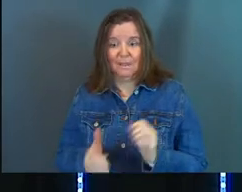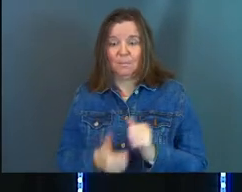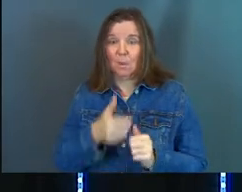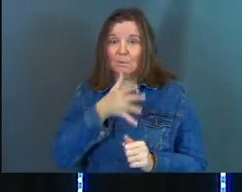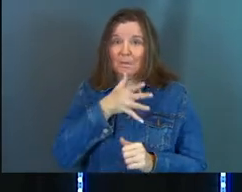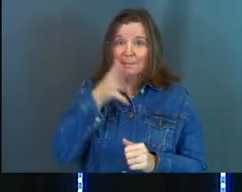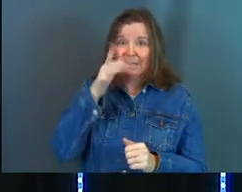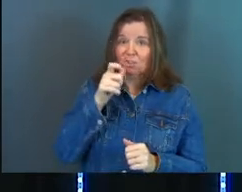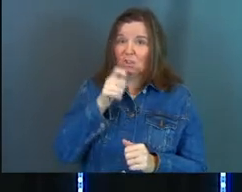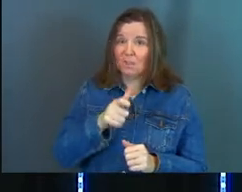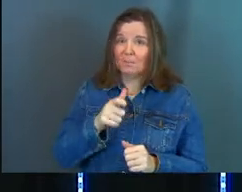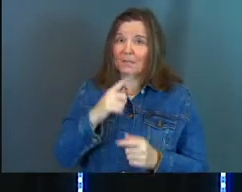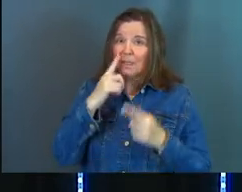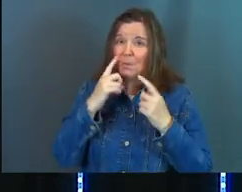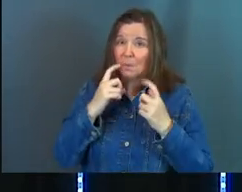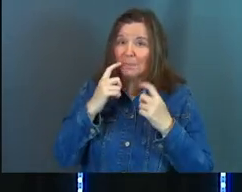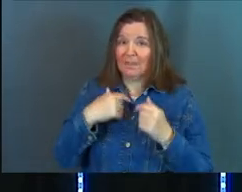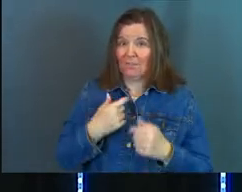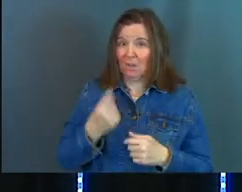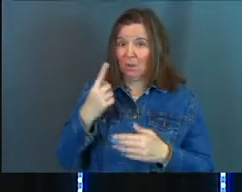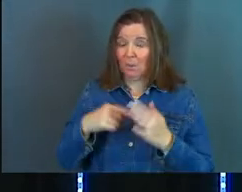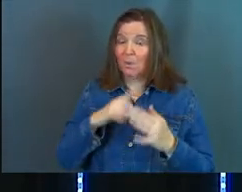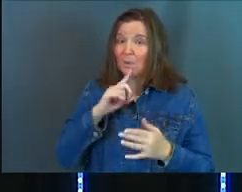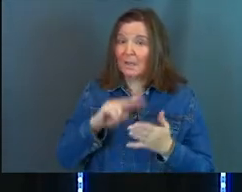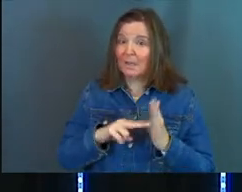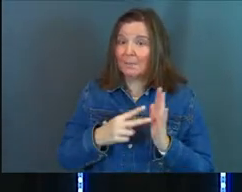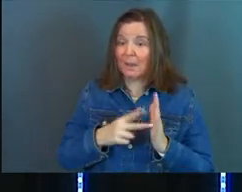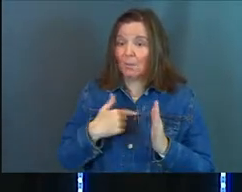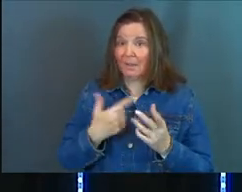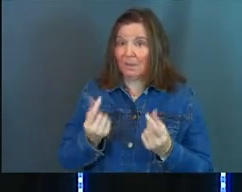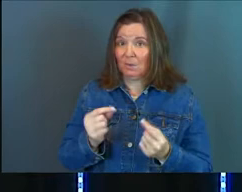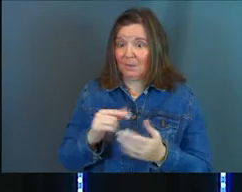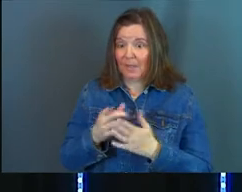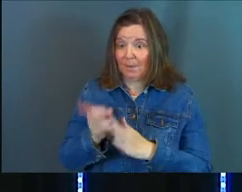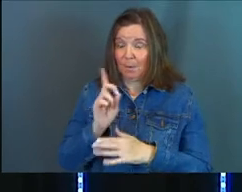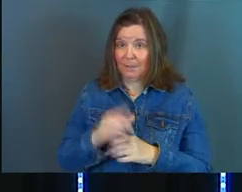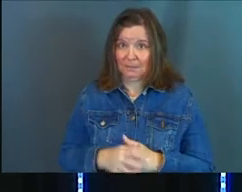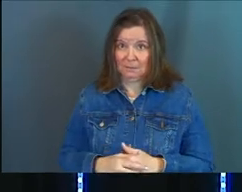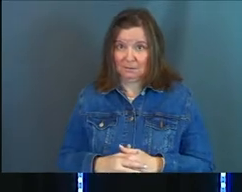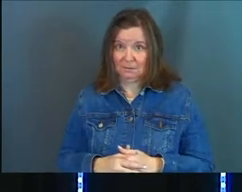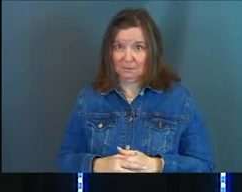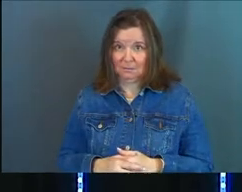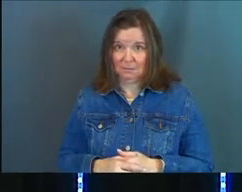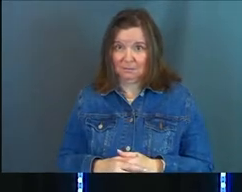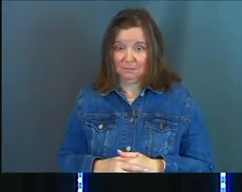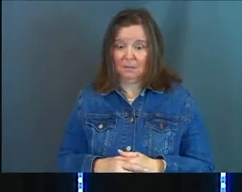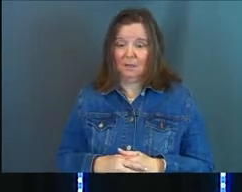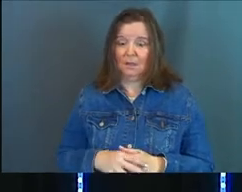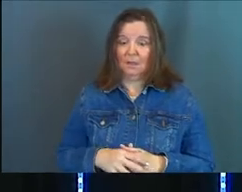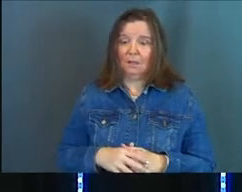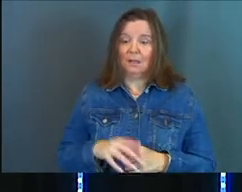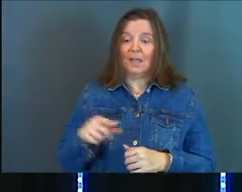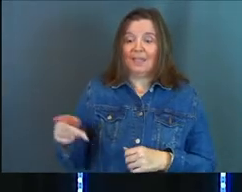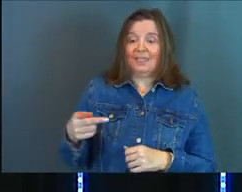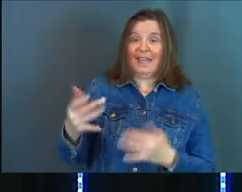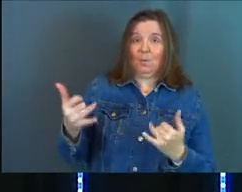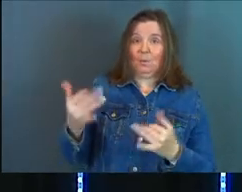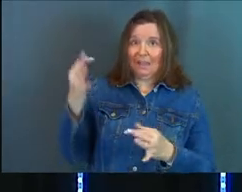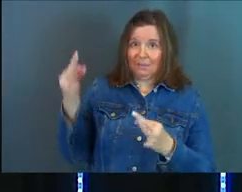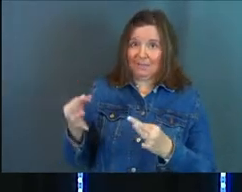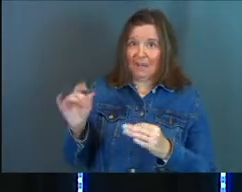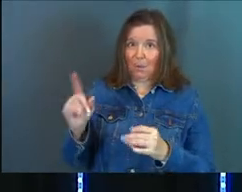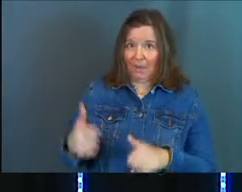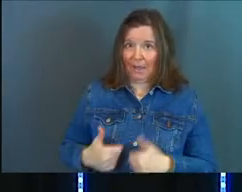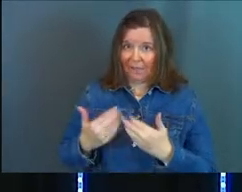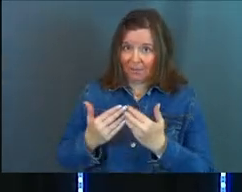Most moms and dads should be weeping if they understood what it really meant, what they were doing in that moment. They're going to decide where they live from